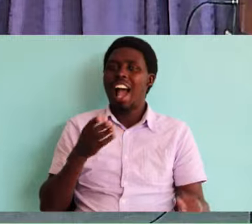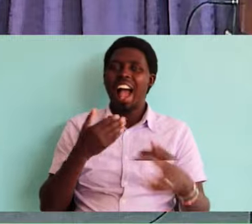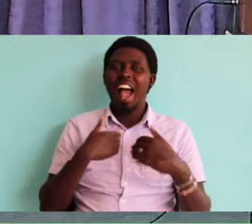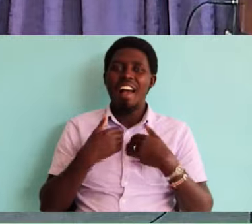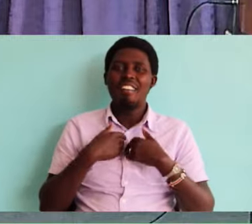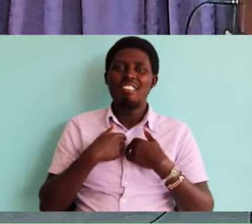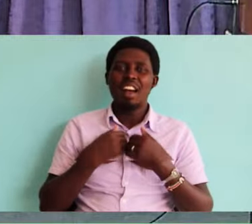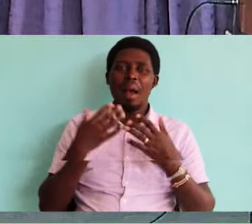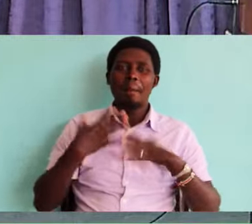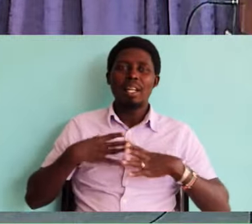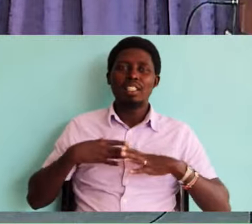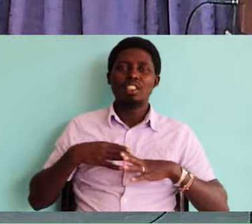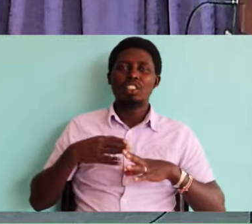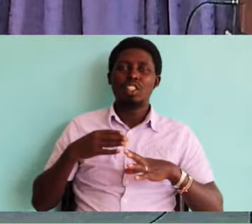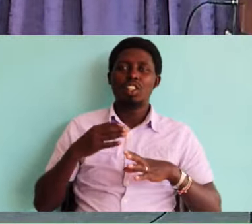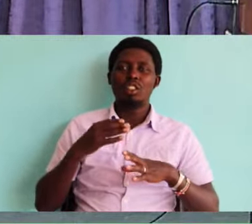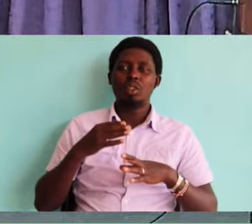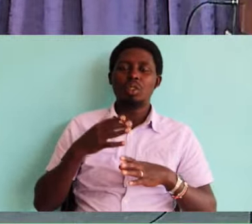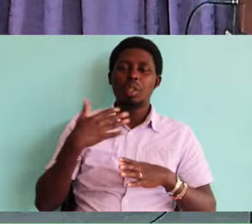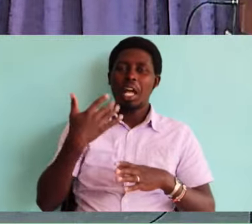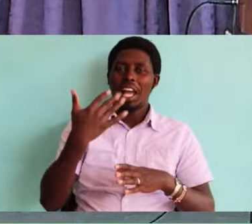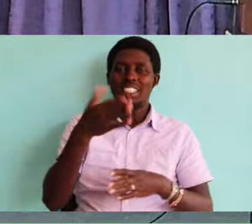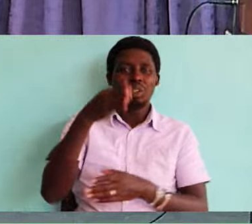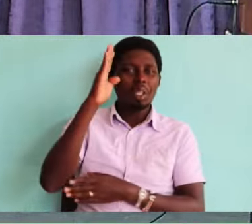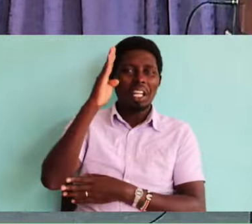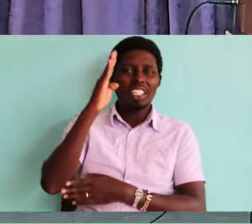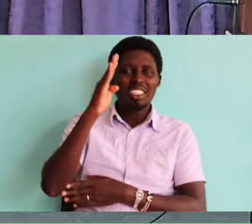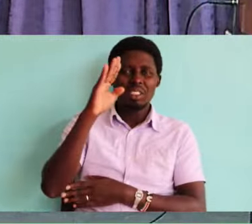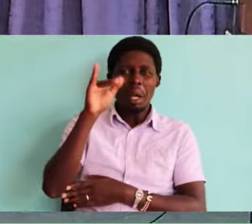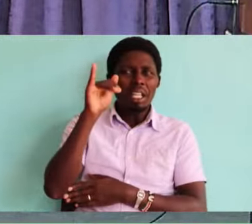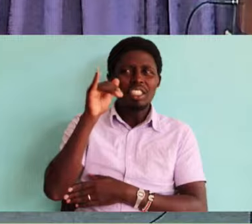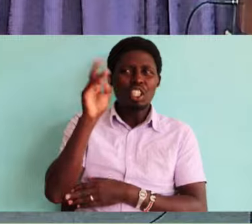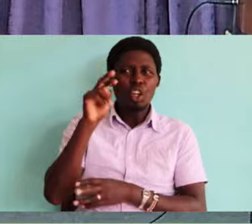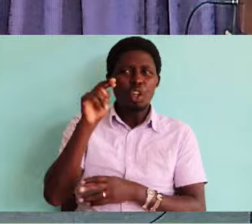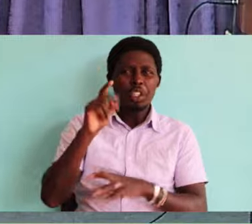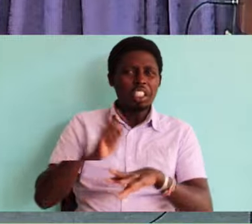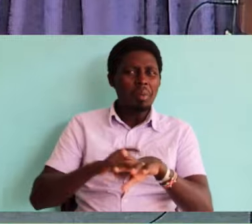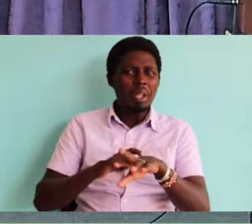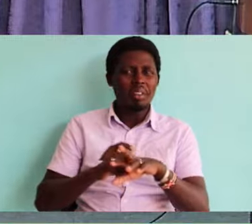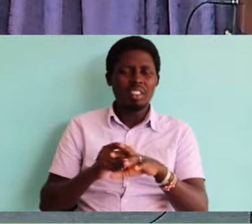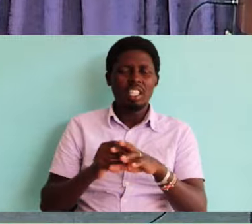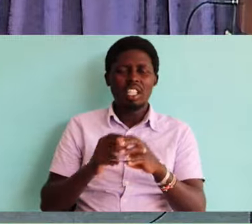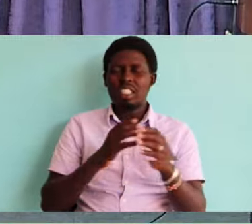if I go beyond the time, but I trust God will speak to us.